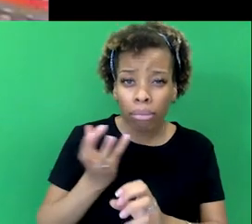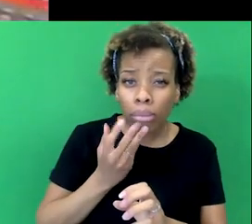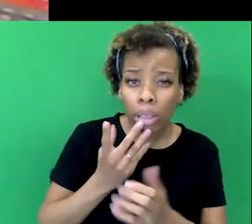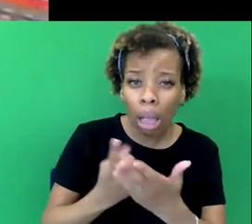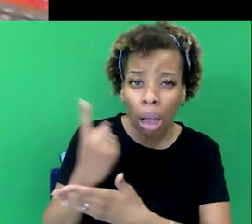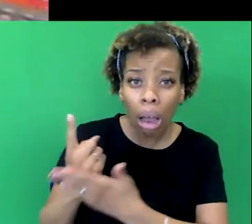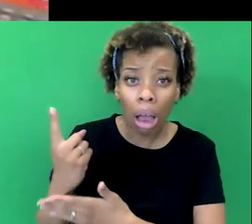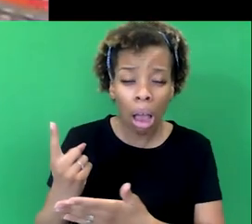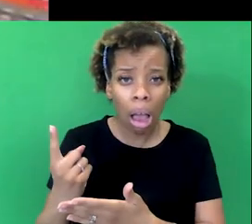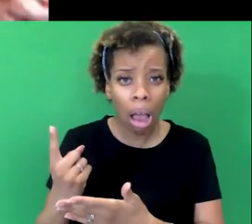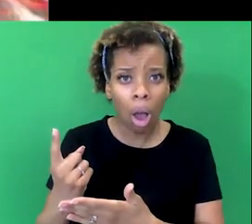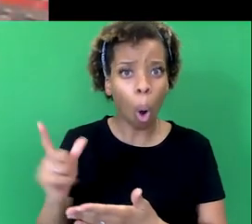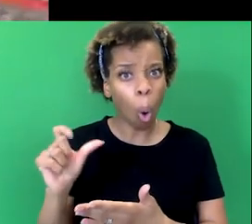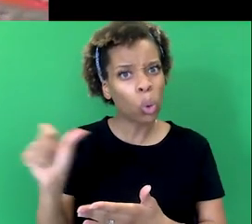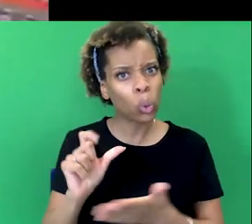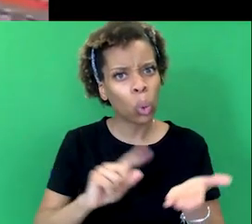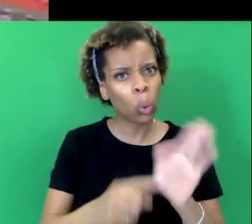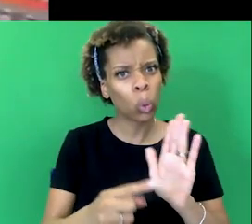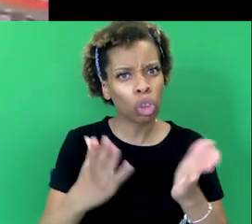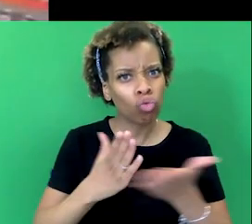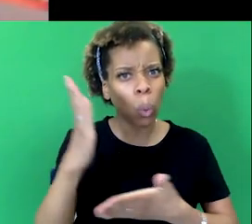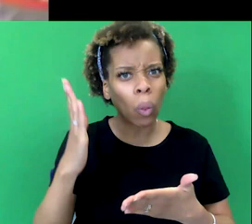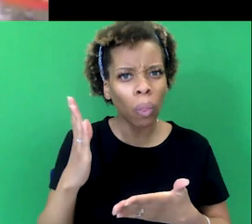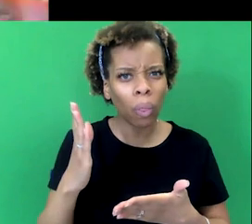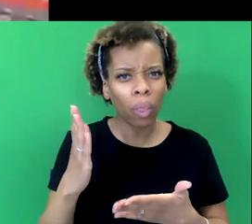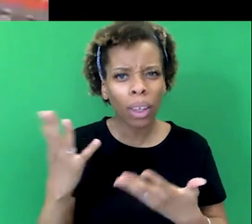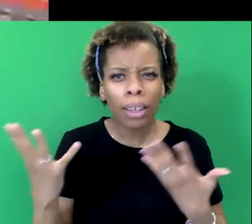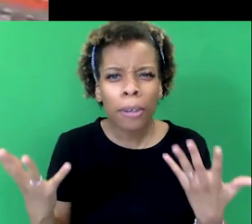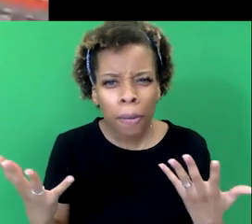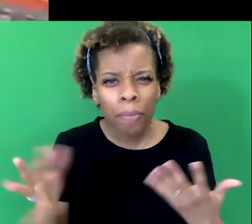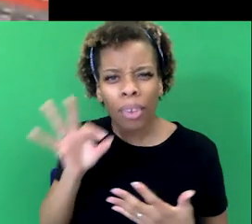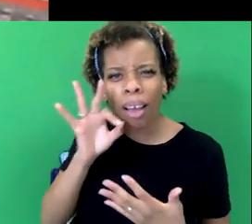want to write a character? What do you make of that, Juliet?